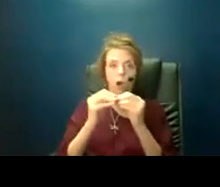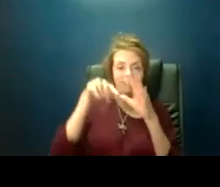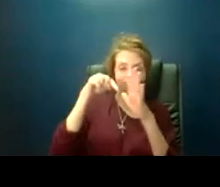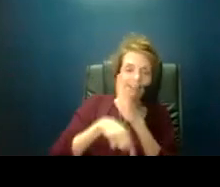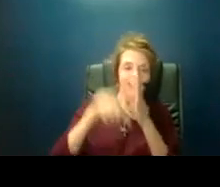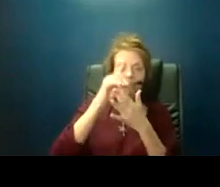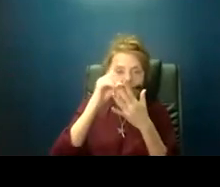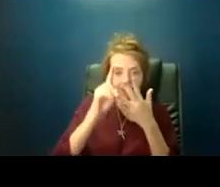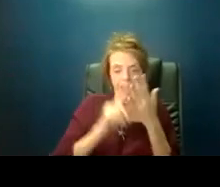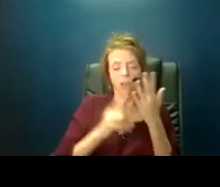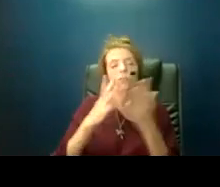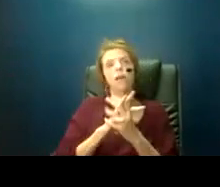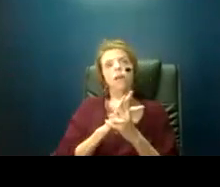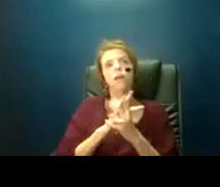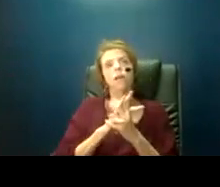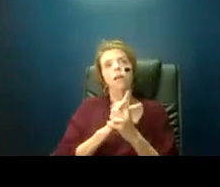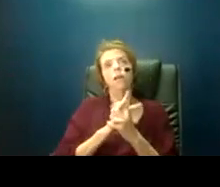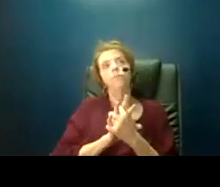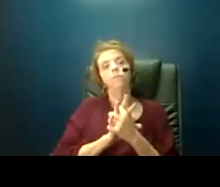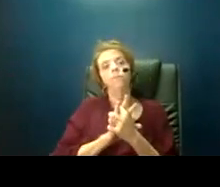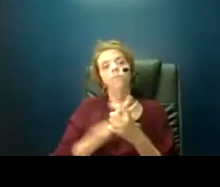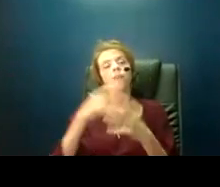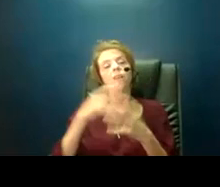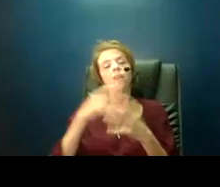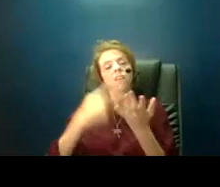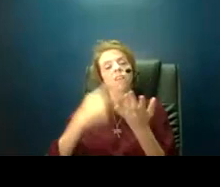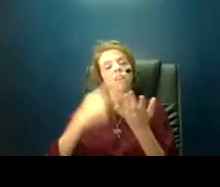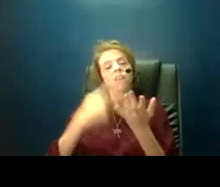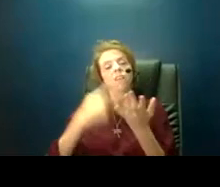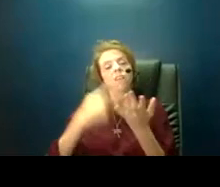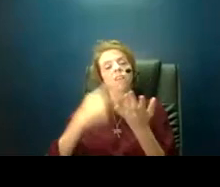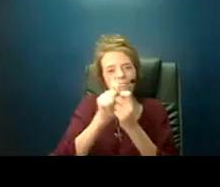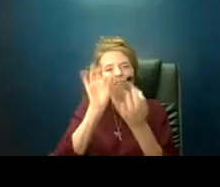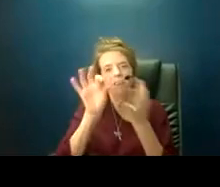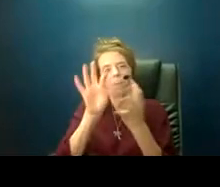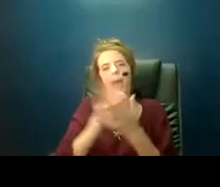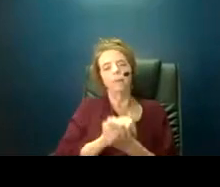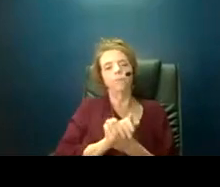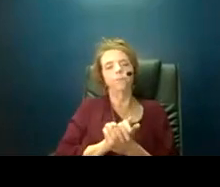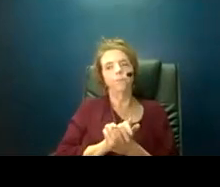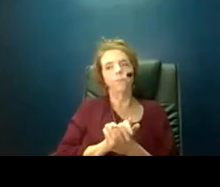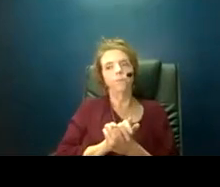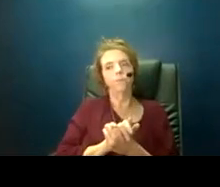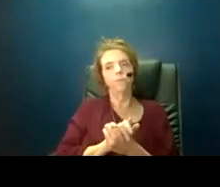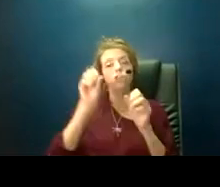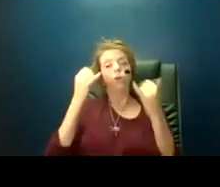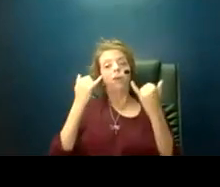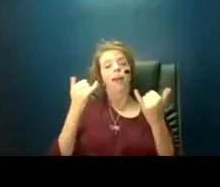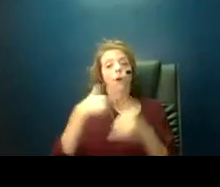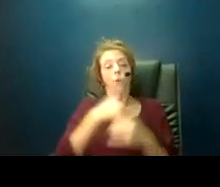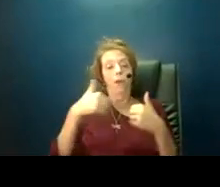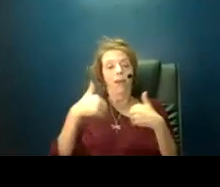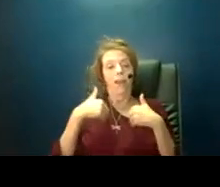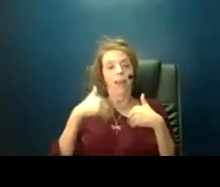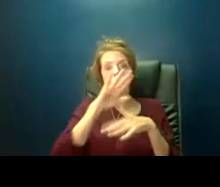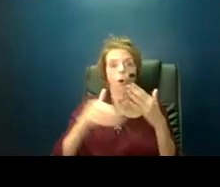detailed discussion and really specific feedback. So now we have the whole virtual piece.